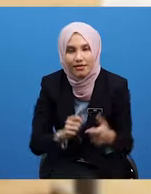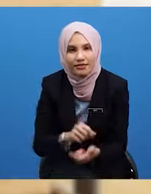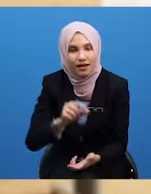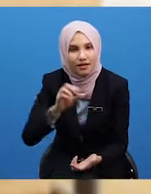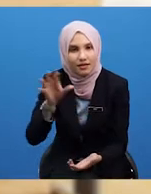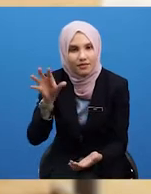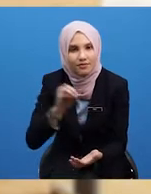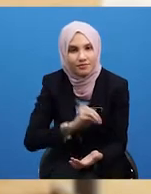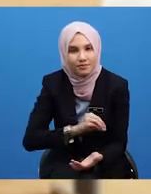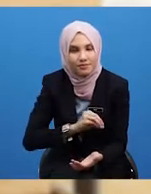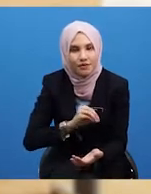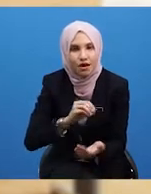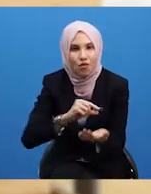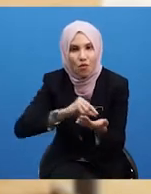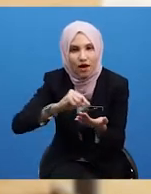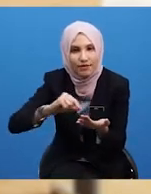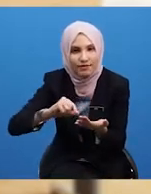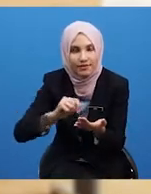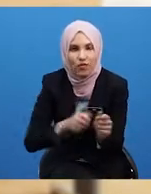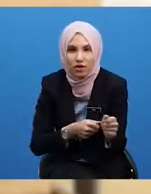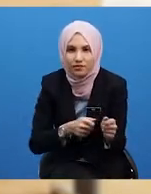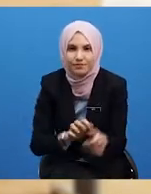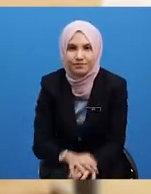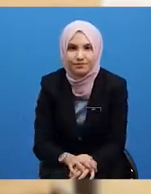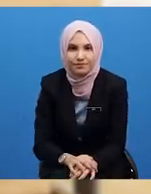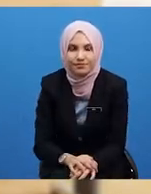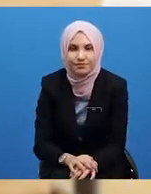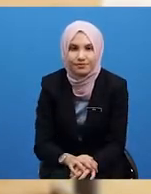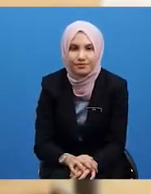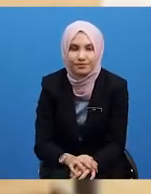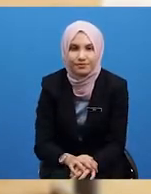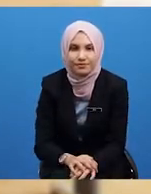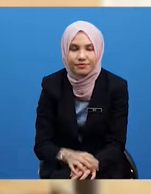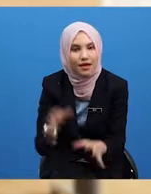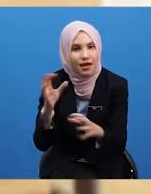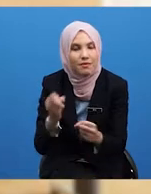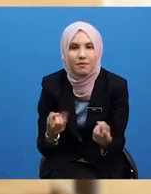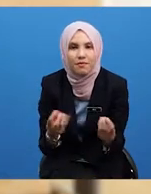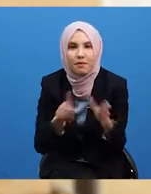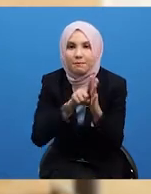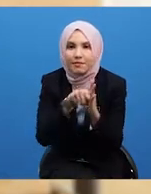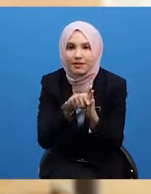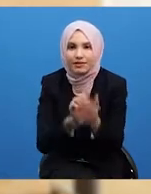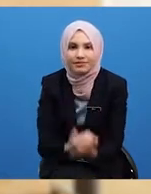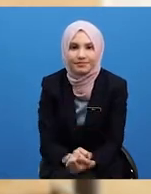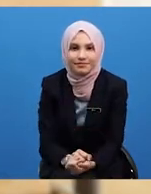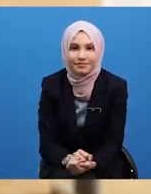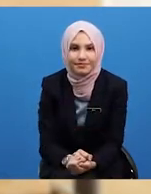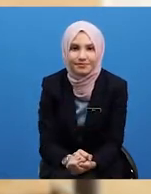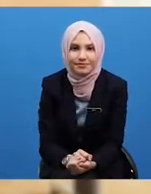writing our drafts. You may want to take a few minutes for this task.